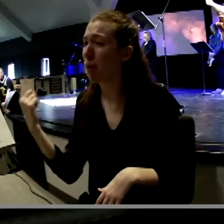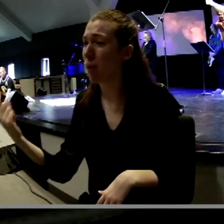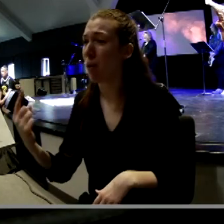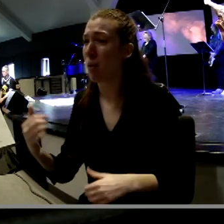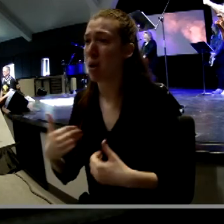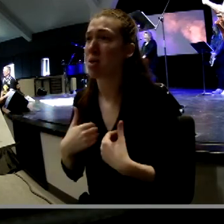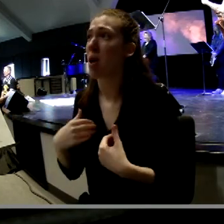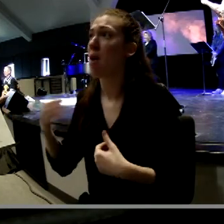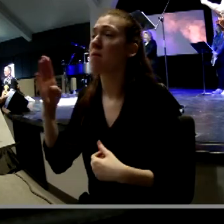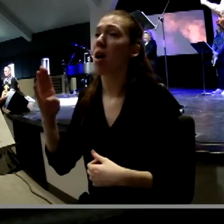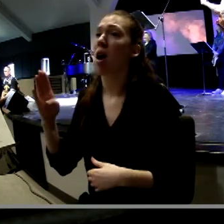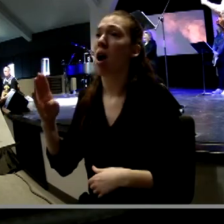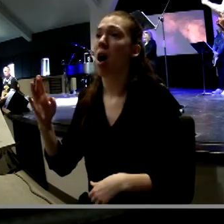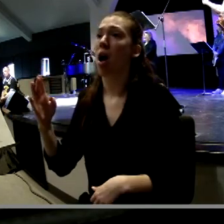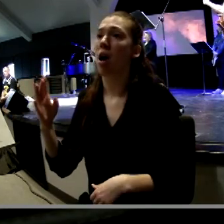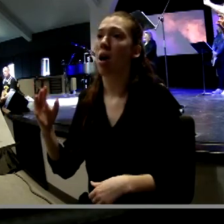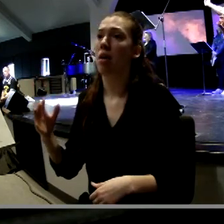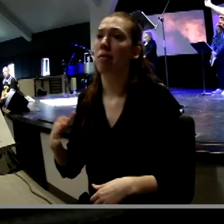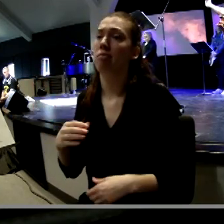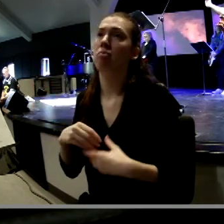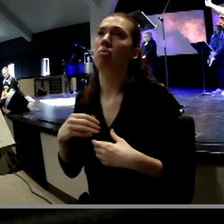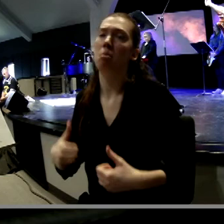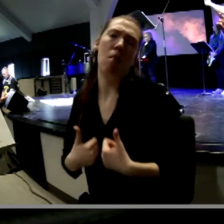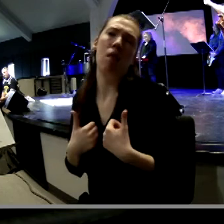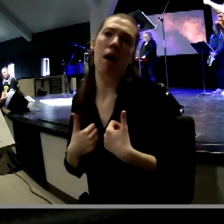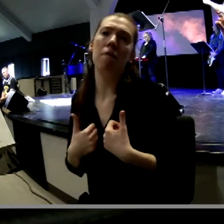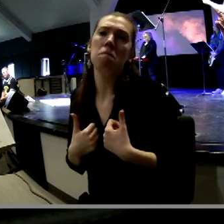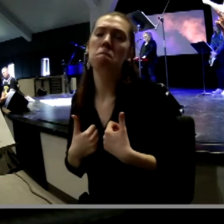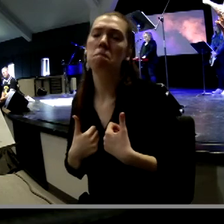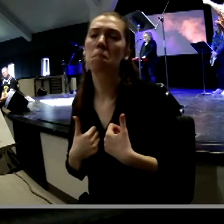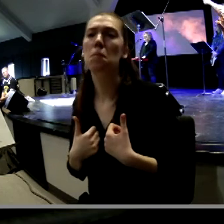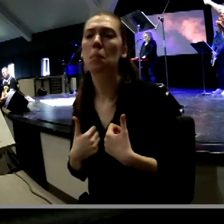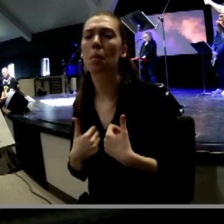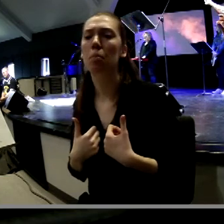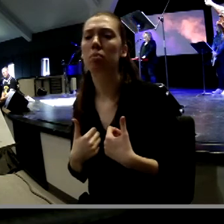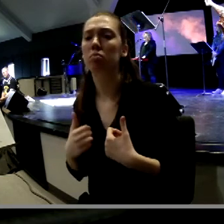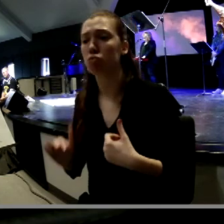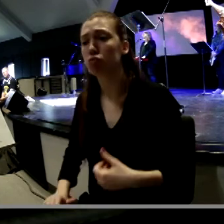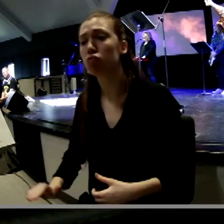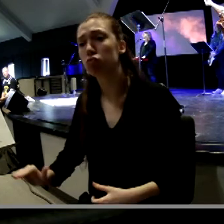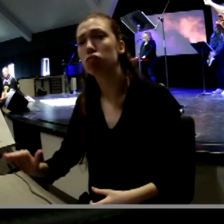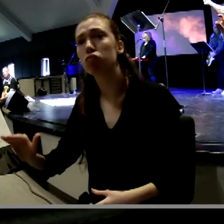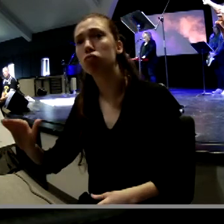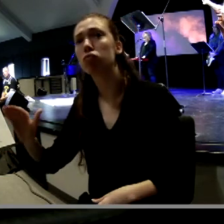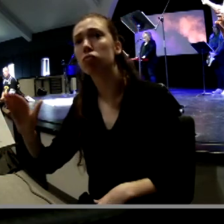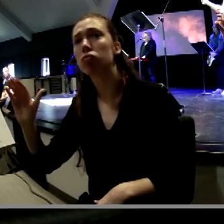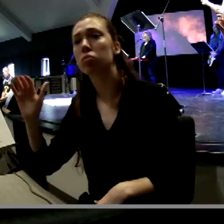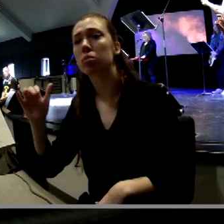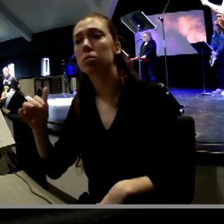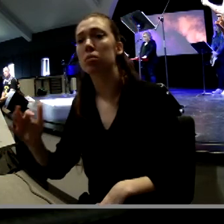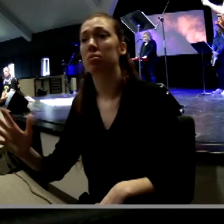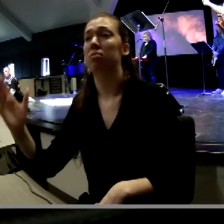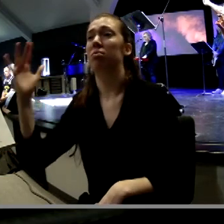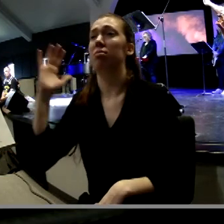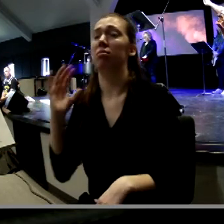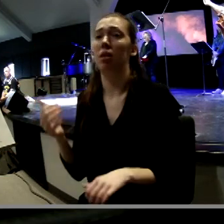God in my heart, or in my life. I was raised that way. I was baptized by my